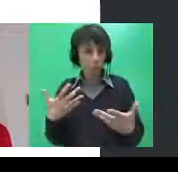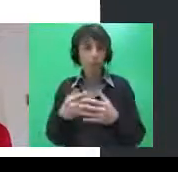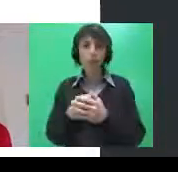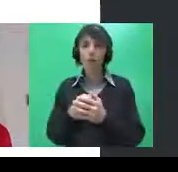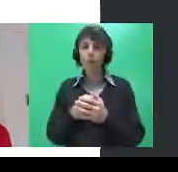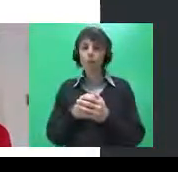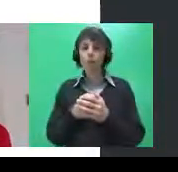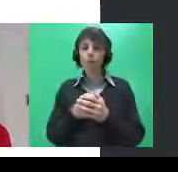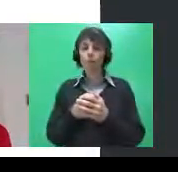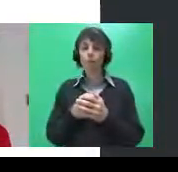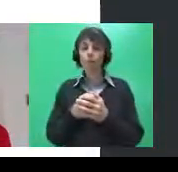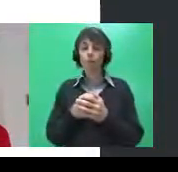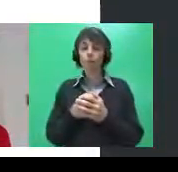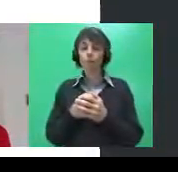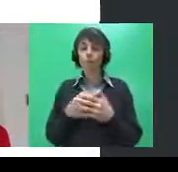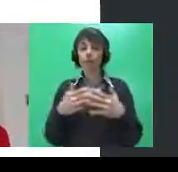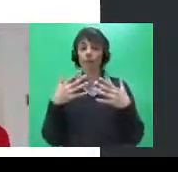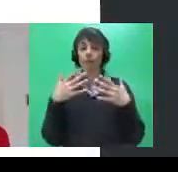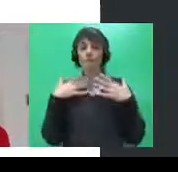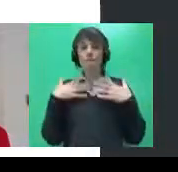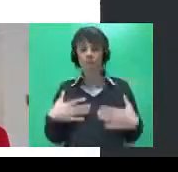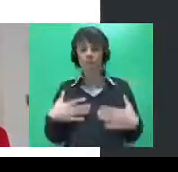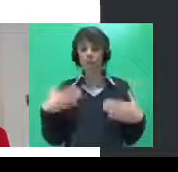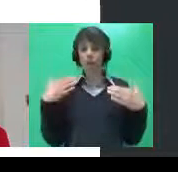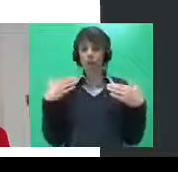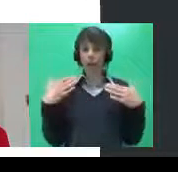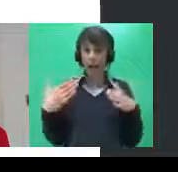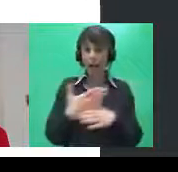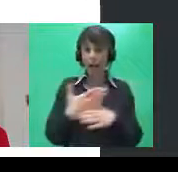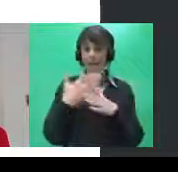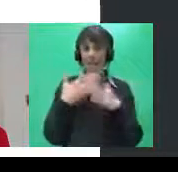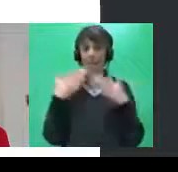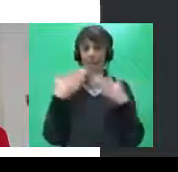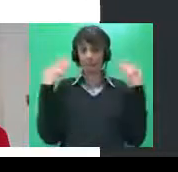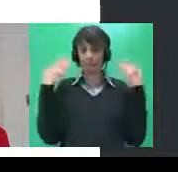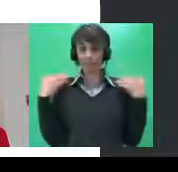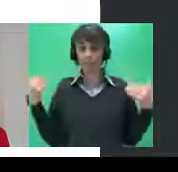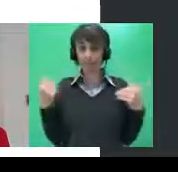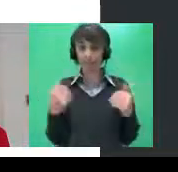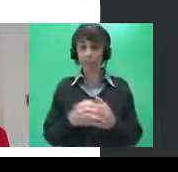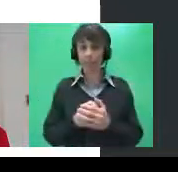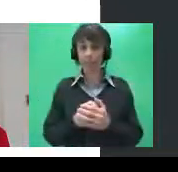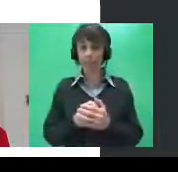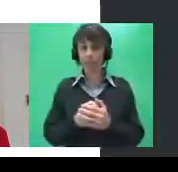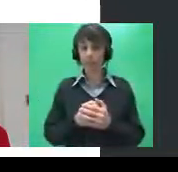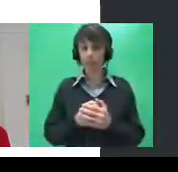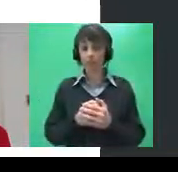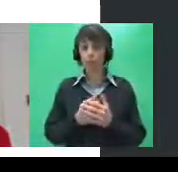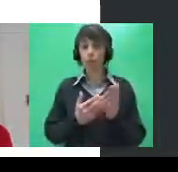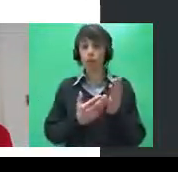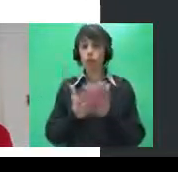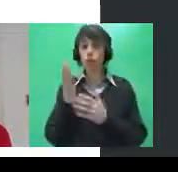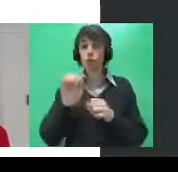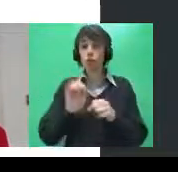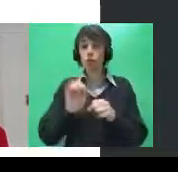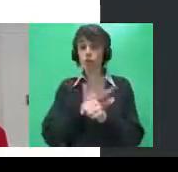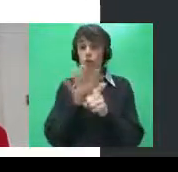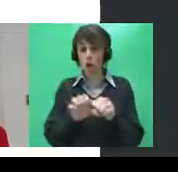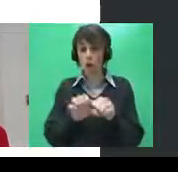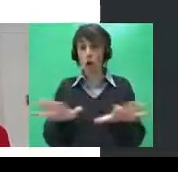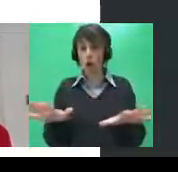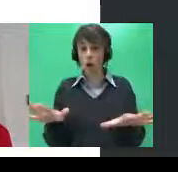physical activity levels across the pandemic, for those individuals that stated they have a long-standing condition or illness, we know there are significant challenges